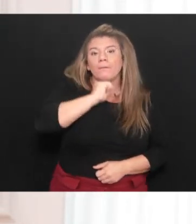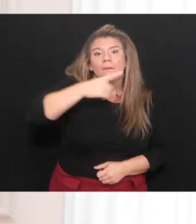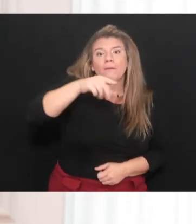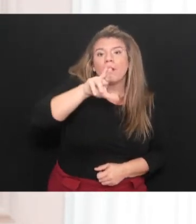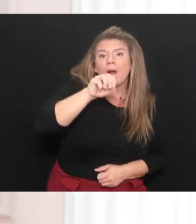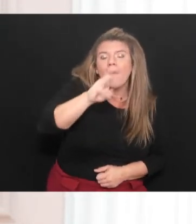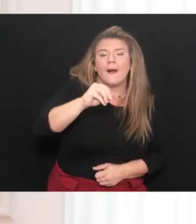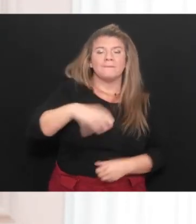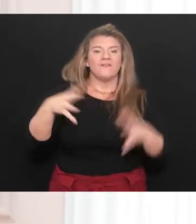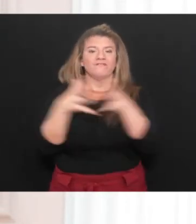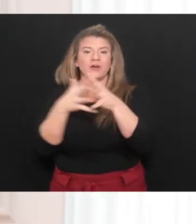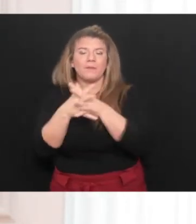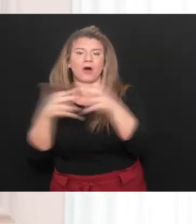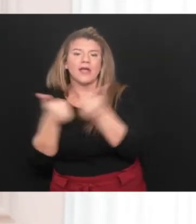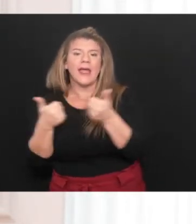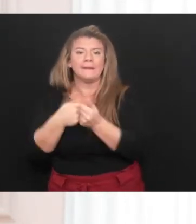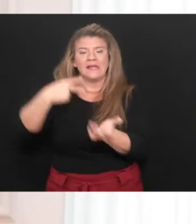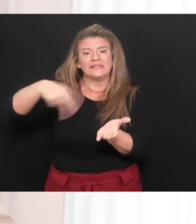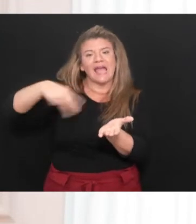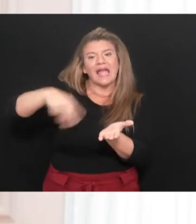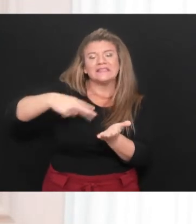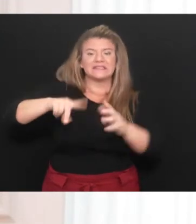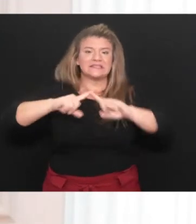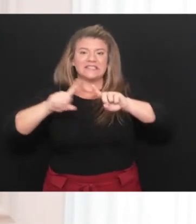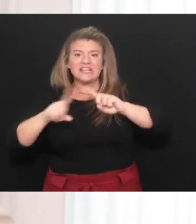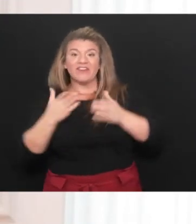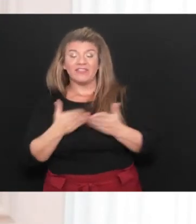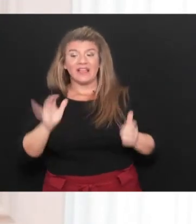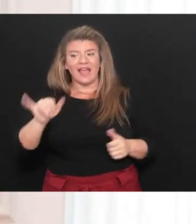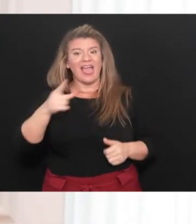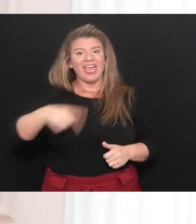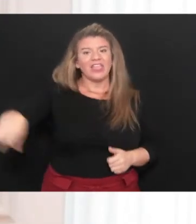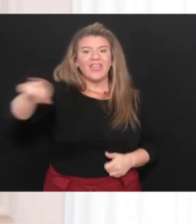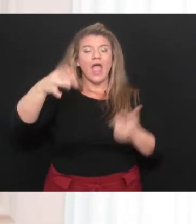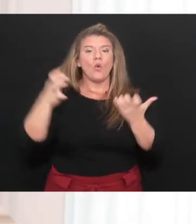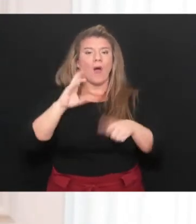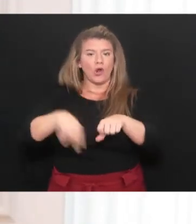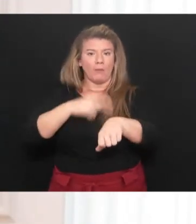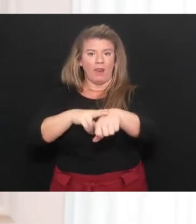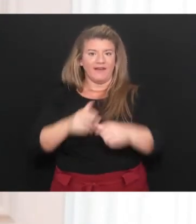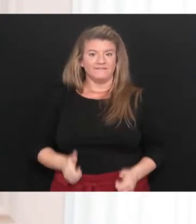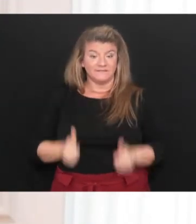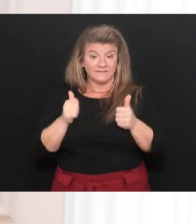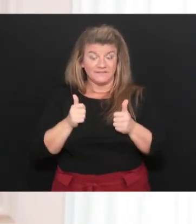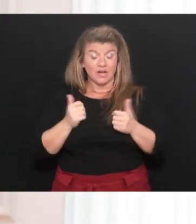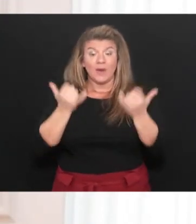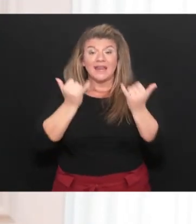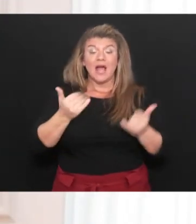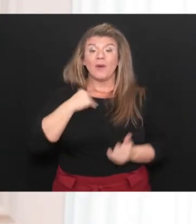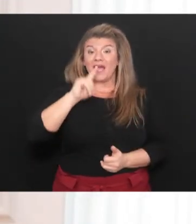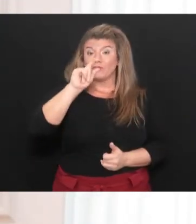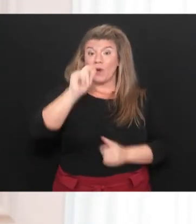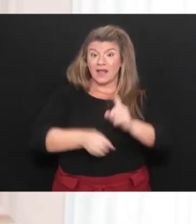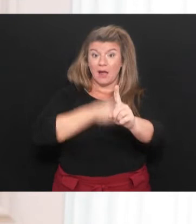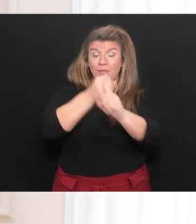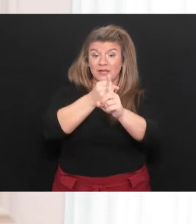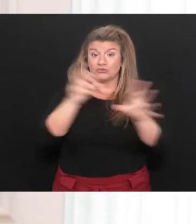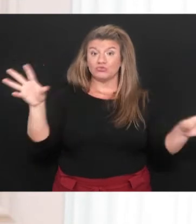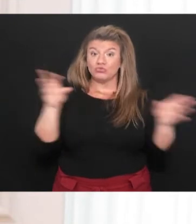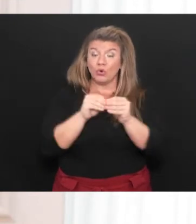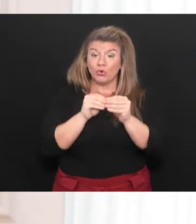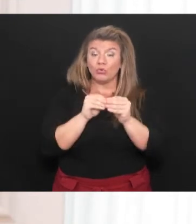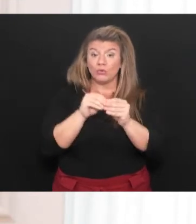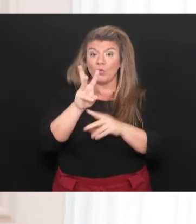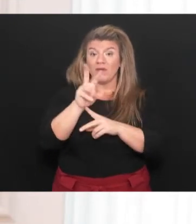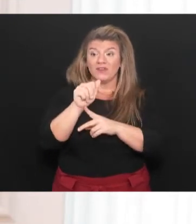really dire to be back to some sense of normalcy. As you heard the governor state, there are 20 outbreaks total in the state of West Virginia right